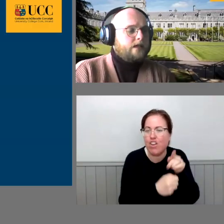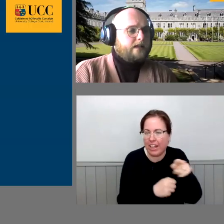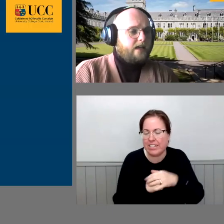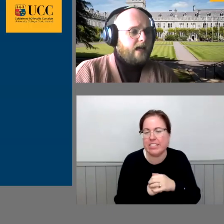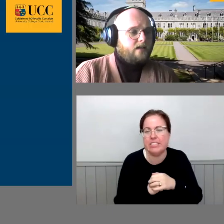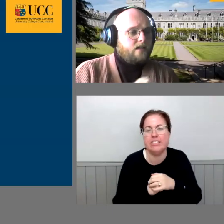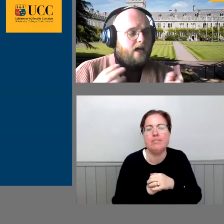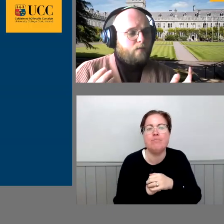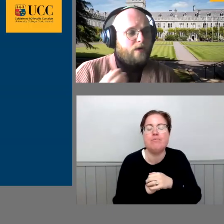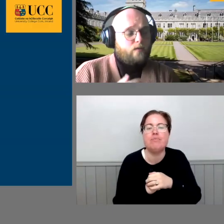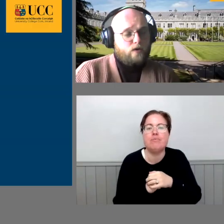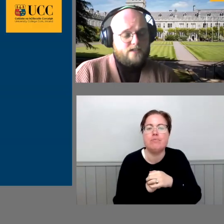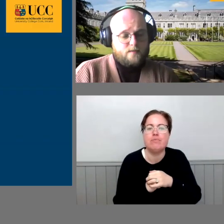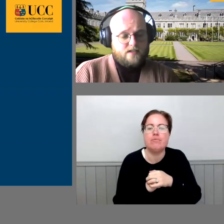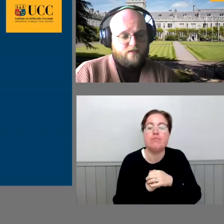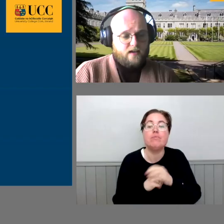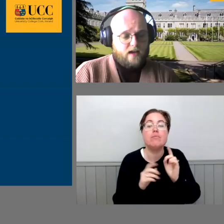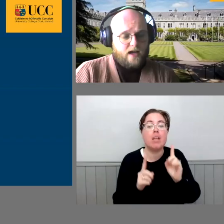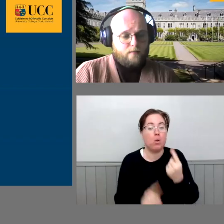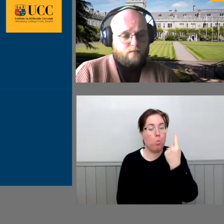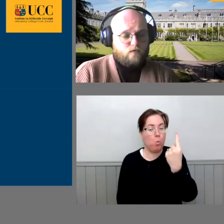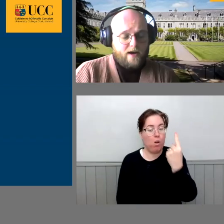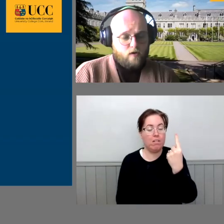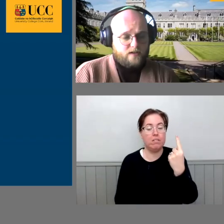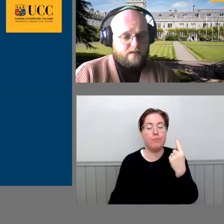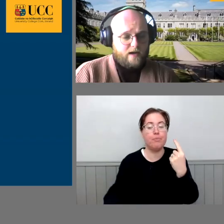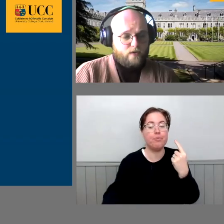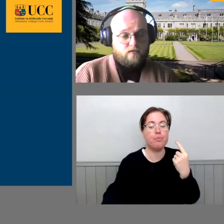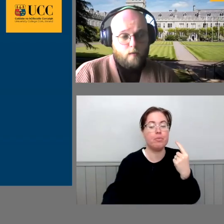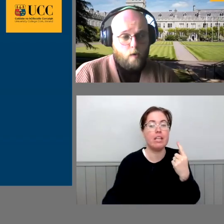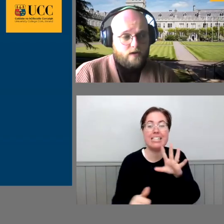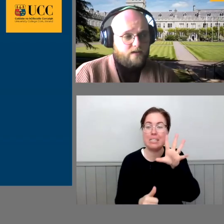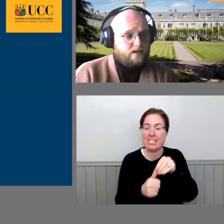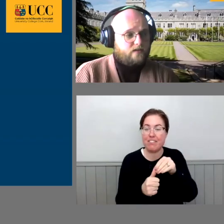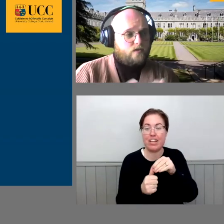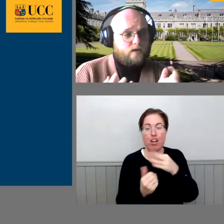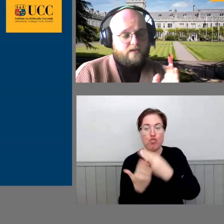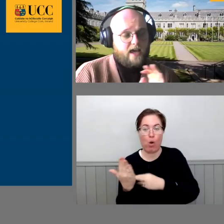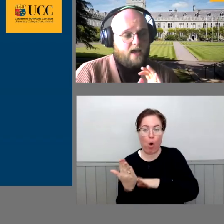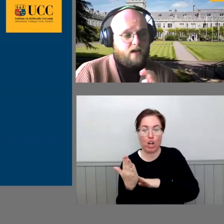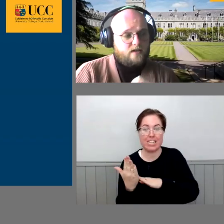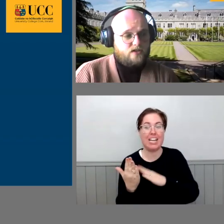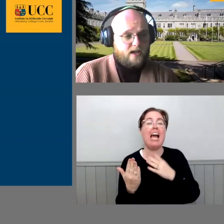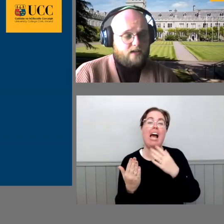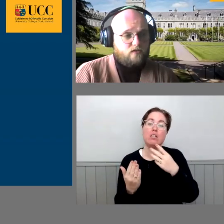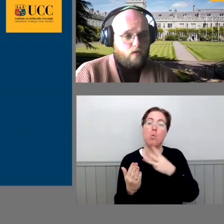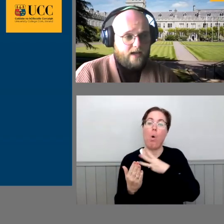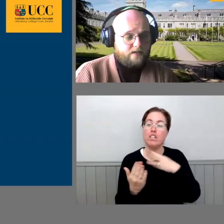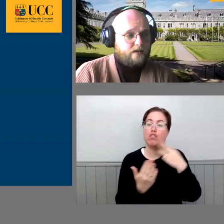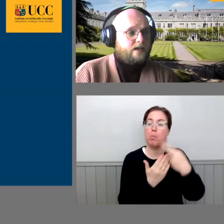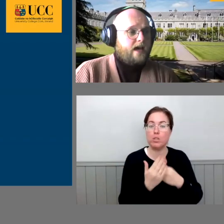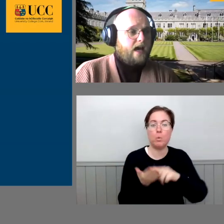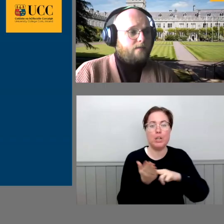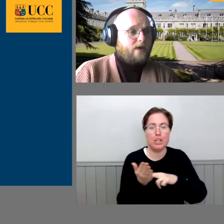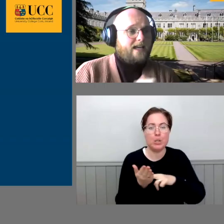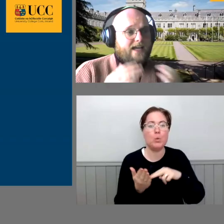report. Then again, we had one specific record that was a report, and as such, we used the AACODS checklist for